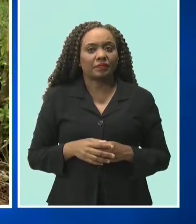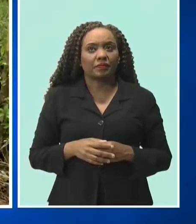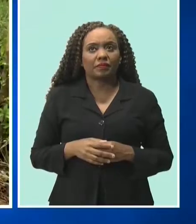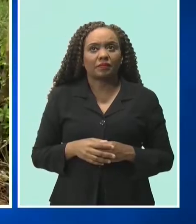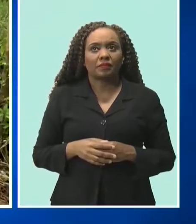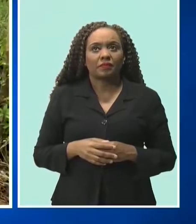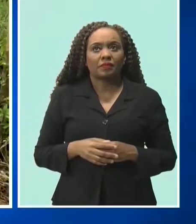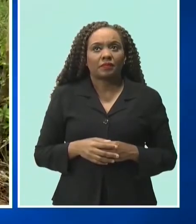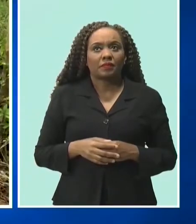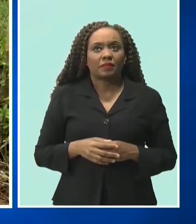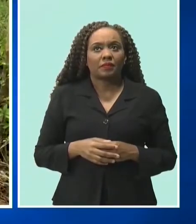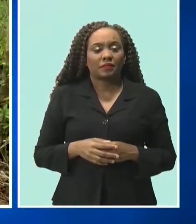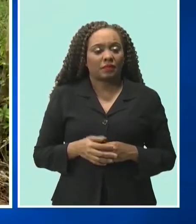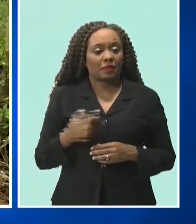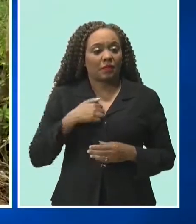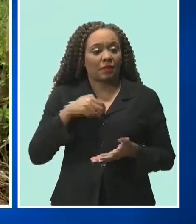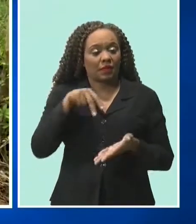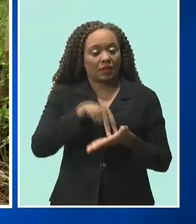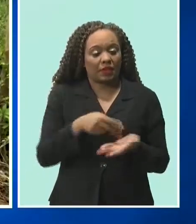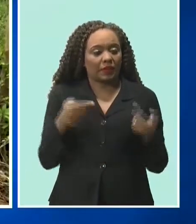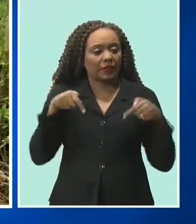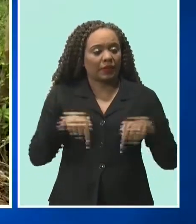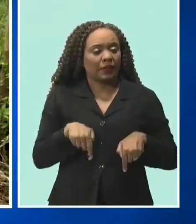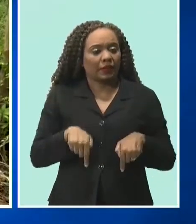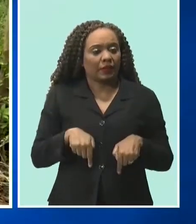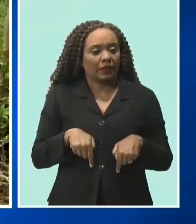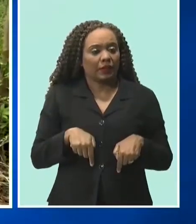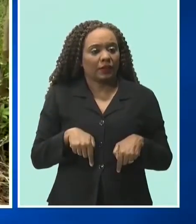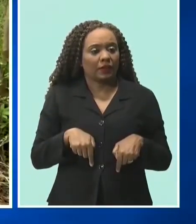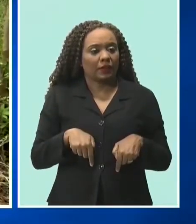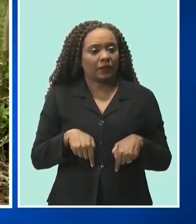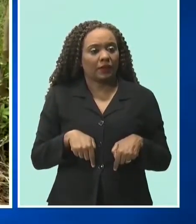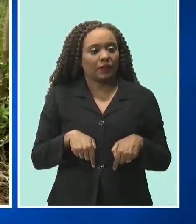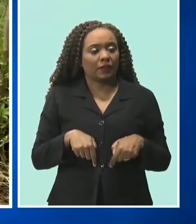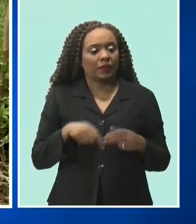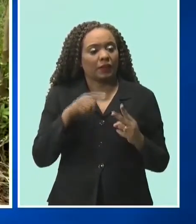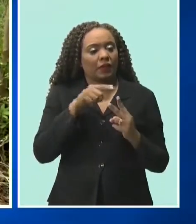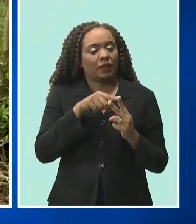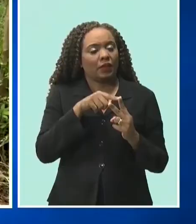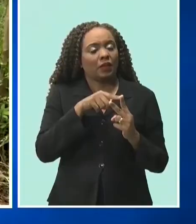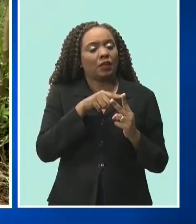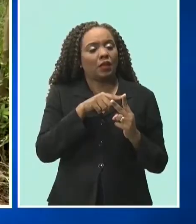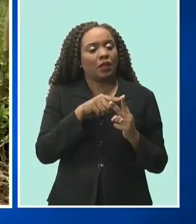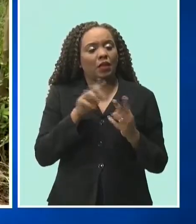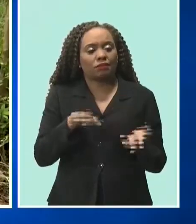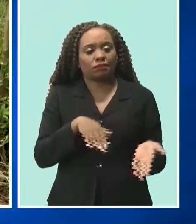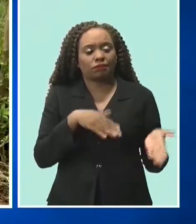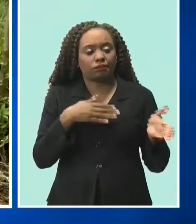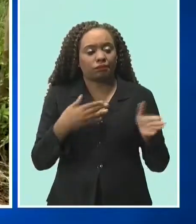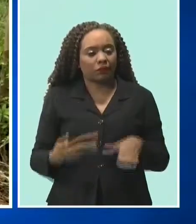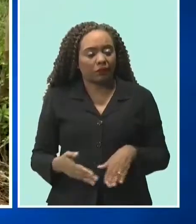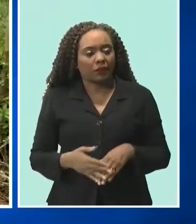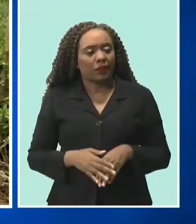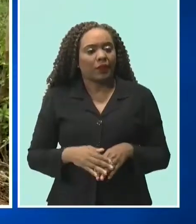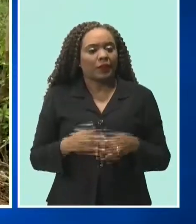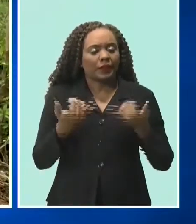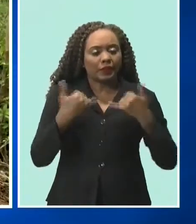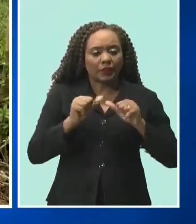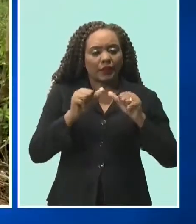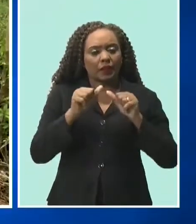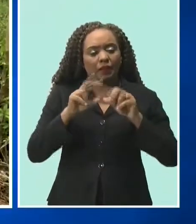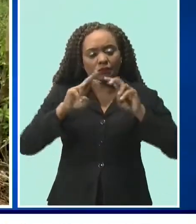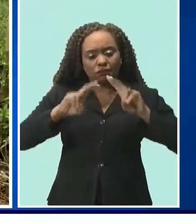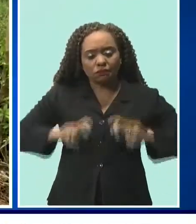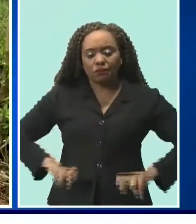on the spot where Nation News photojournalist Christoph Griffith drew his last breath. And even as investigations are still